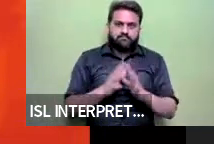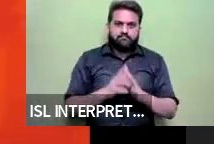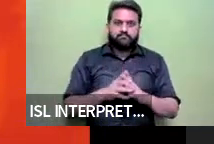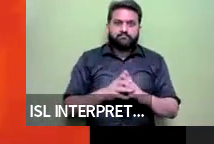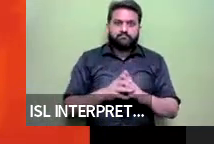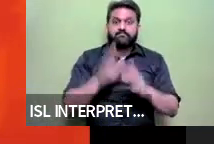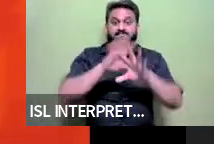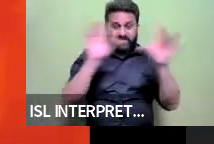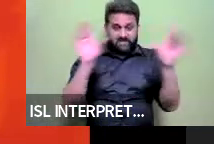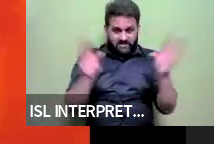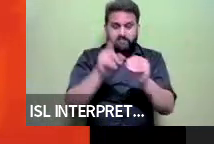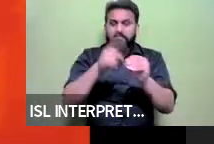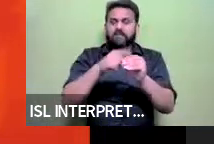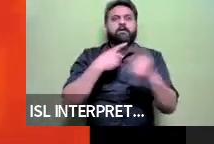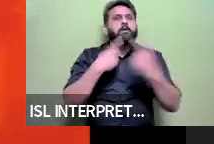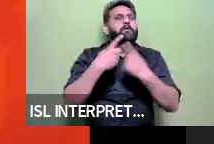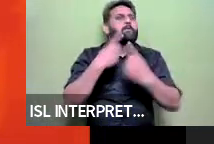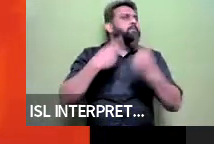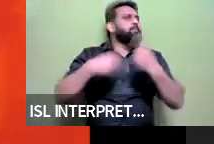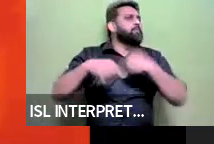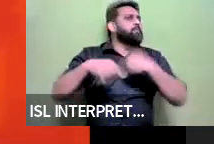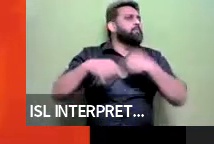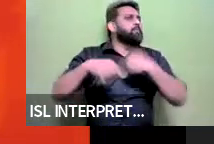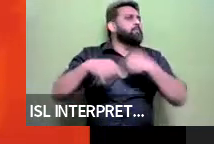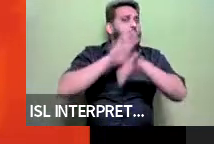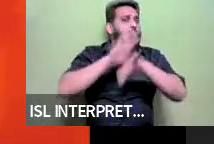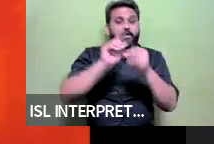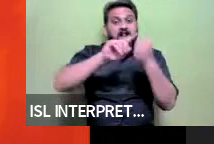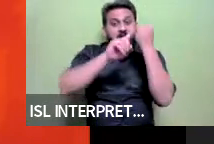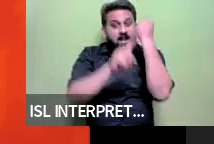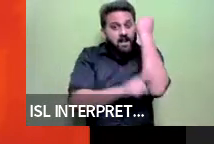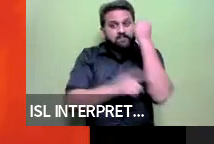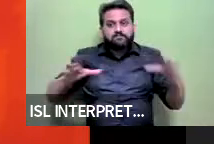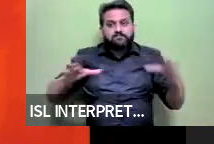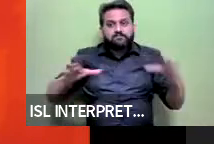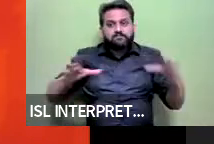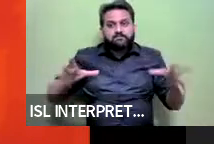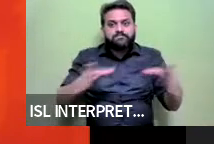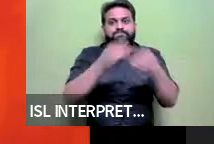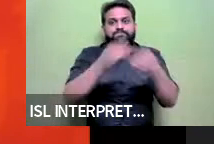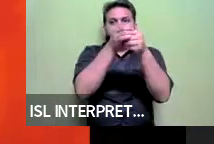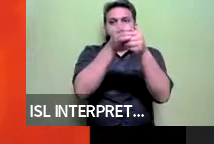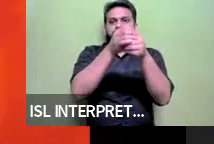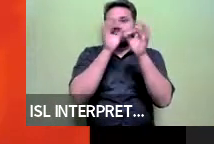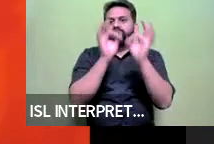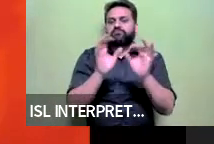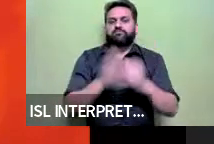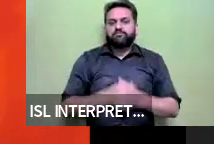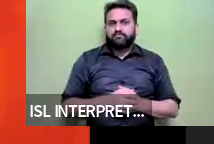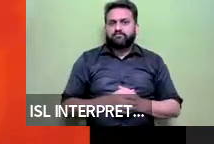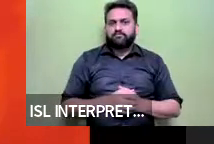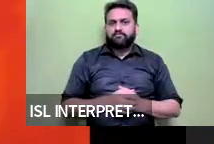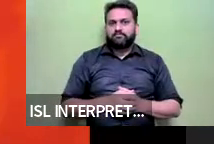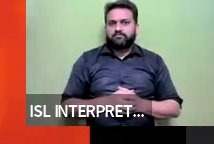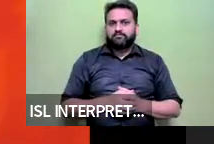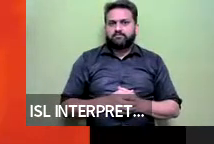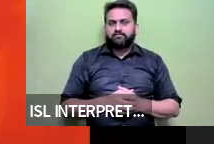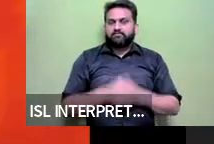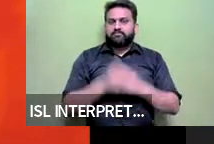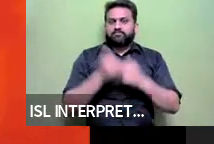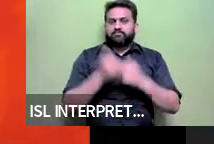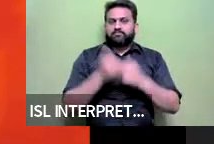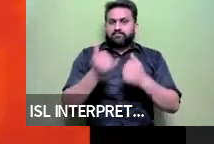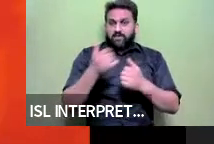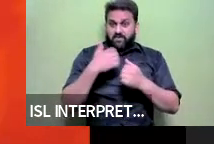that, a good conclusion is also a very good thing, which you need to have that. Now, what we do in introduction is